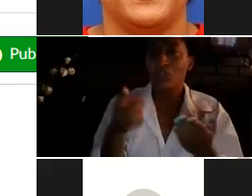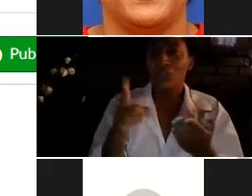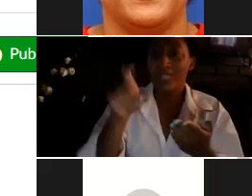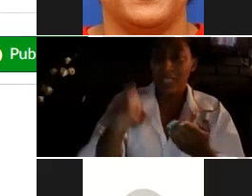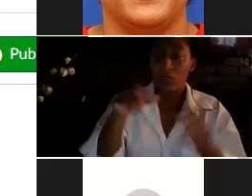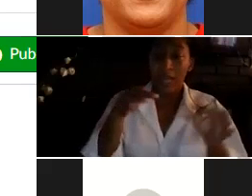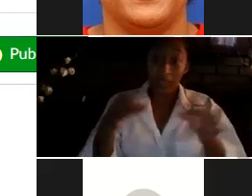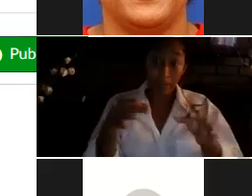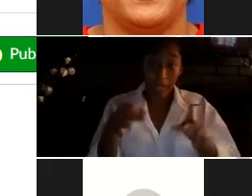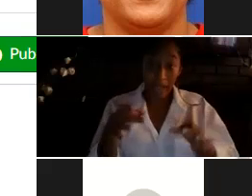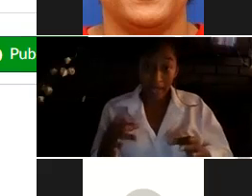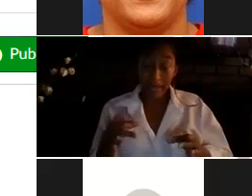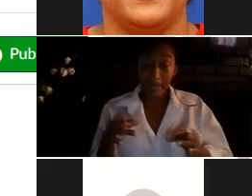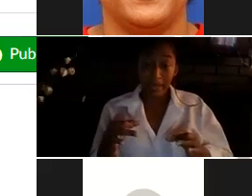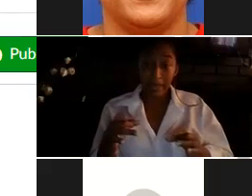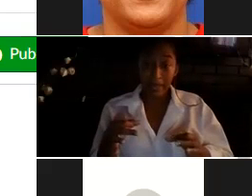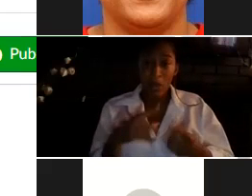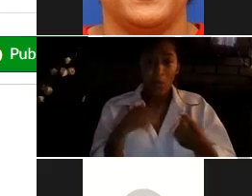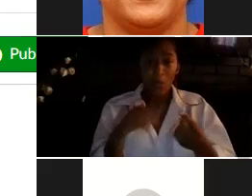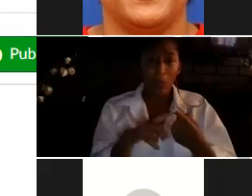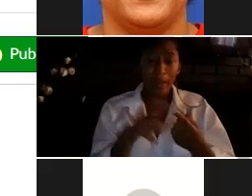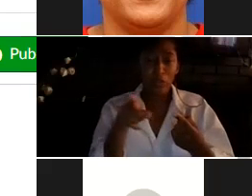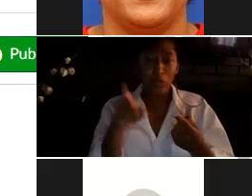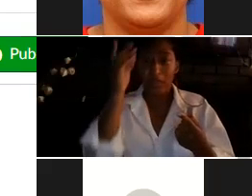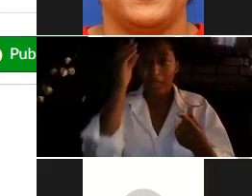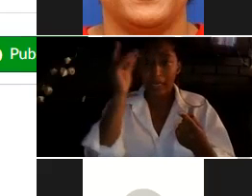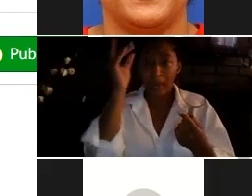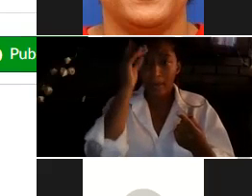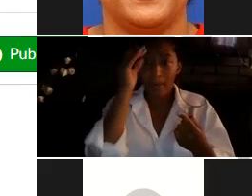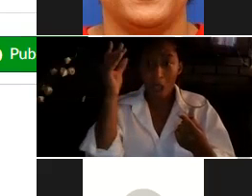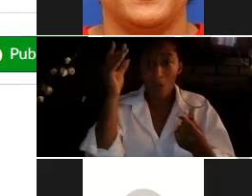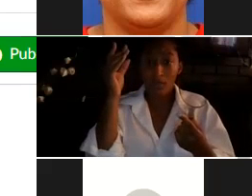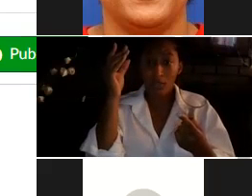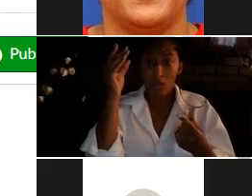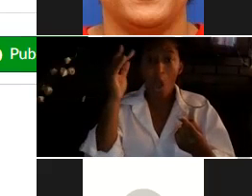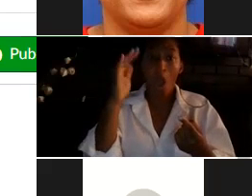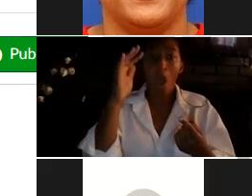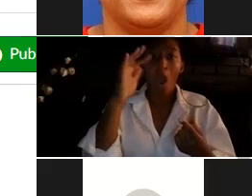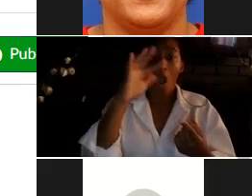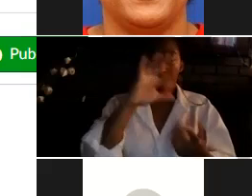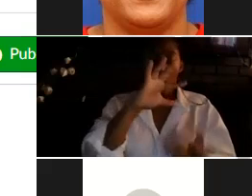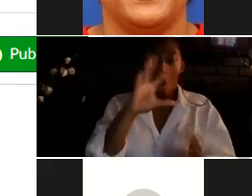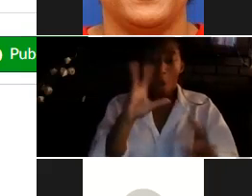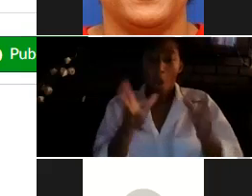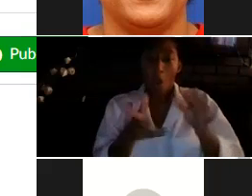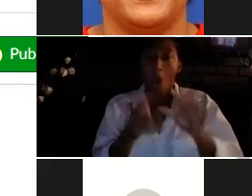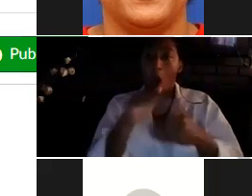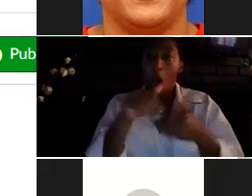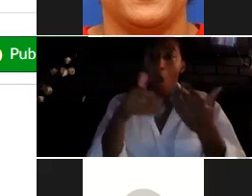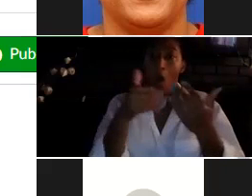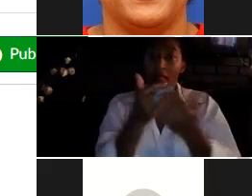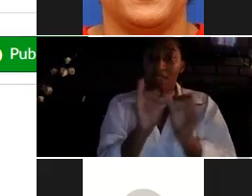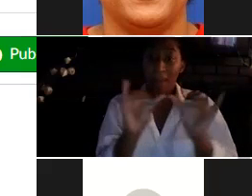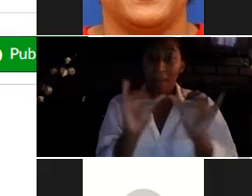explain when we want to quantitatively, through measurement, describe a moving